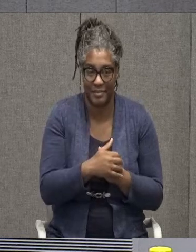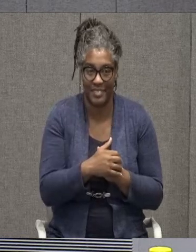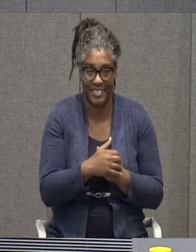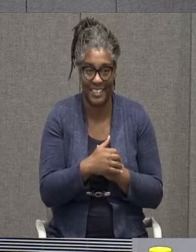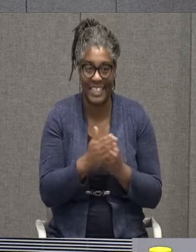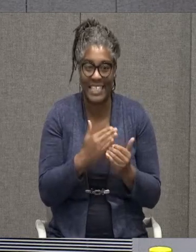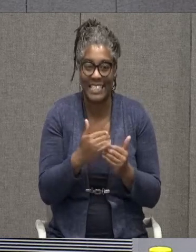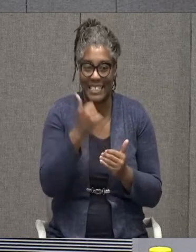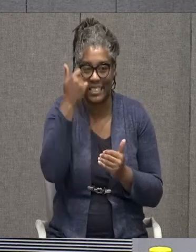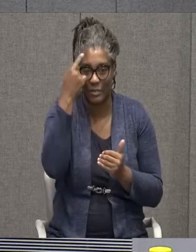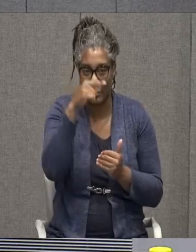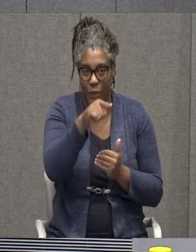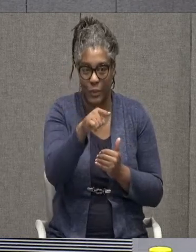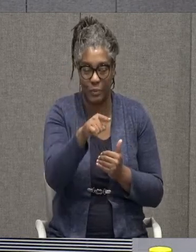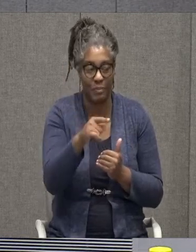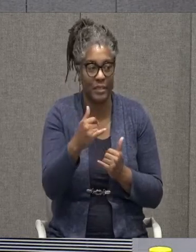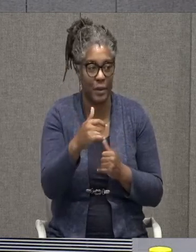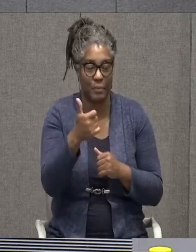that timer.